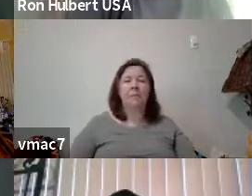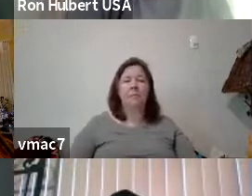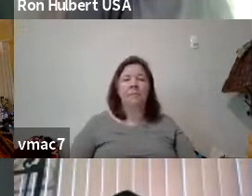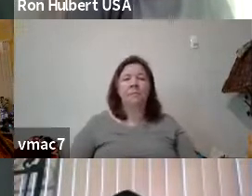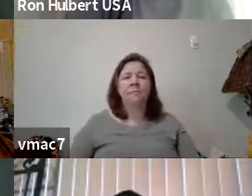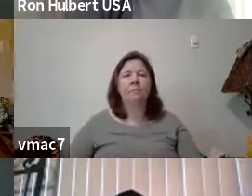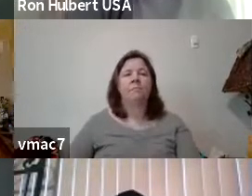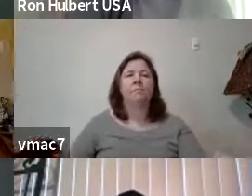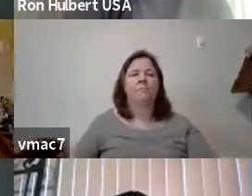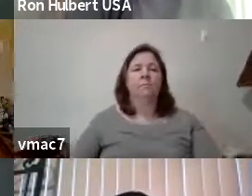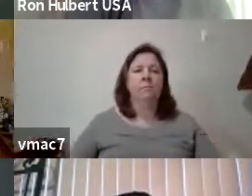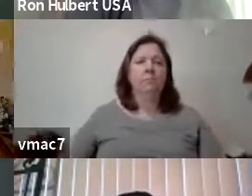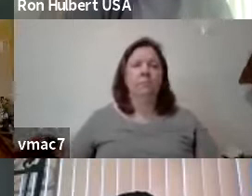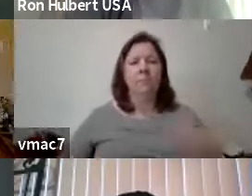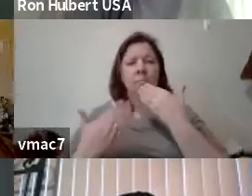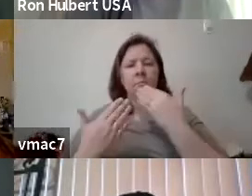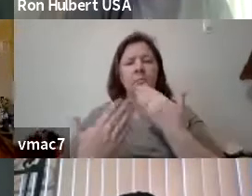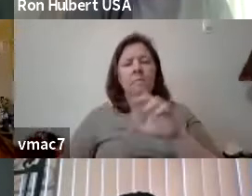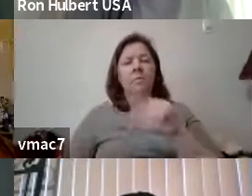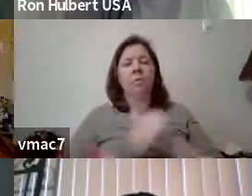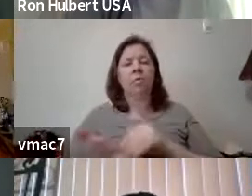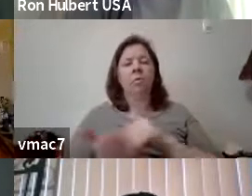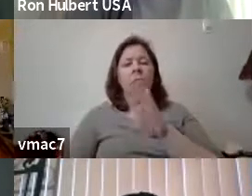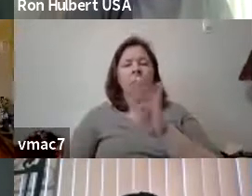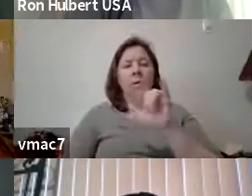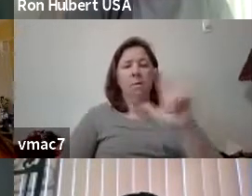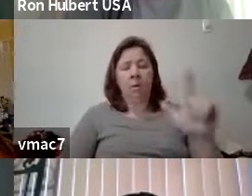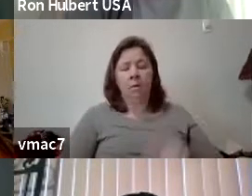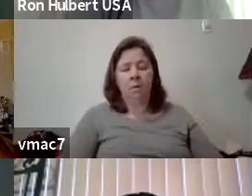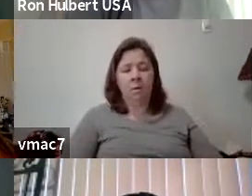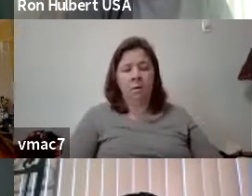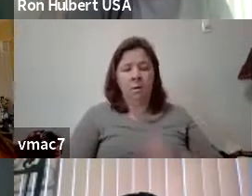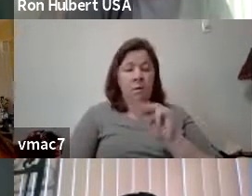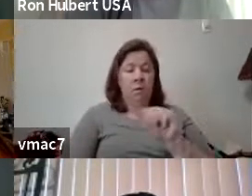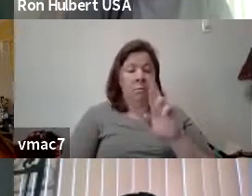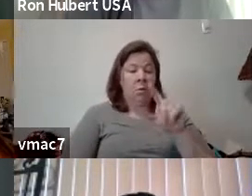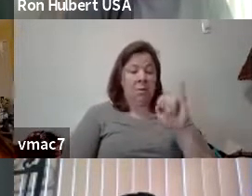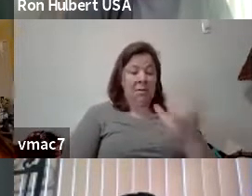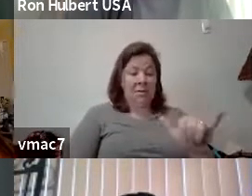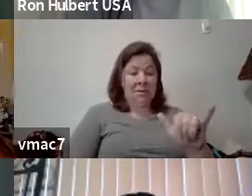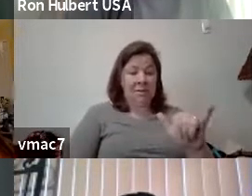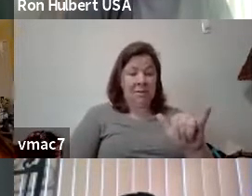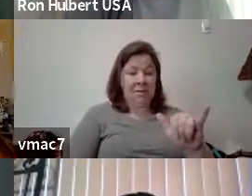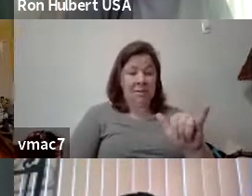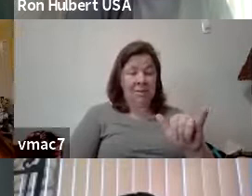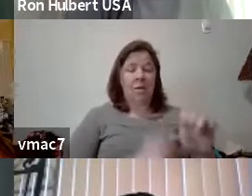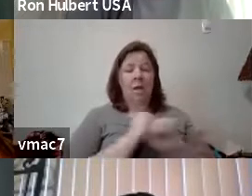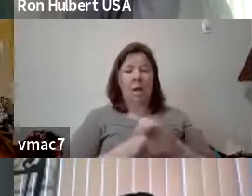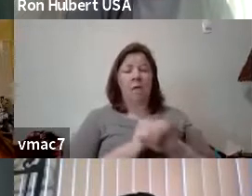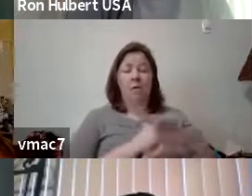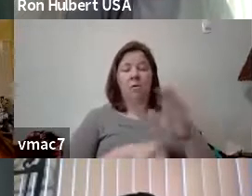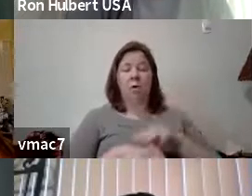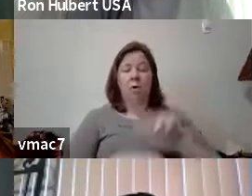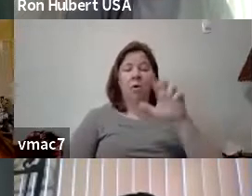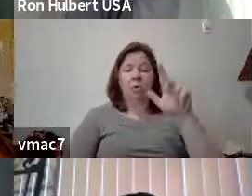Oh, Okay. Thanks, Dr. Bill. Thanks. On that, I know that Marty was advertising on the 23rd of